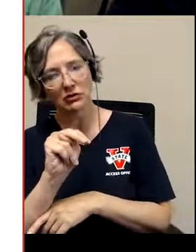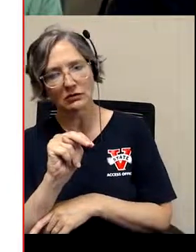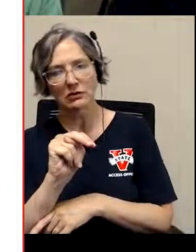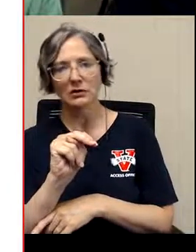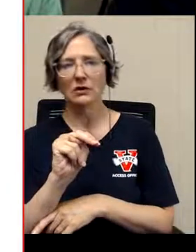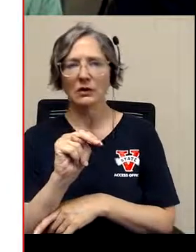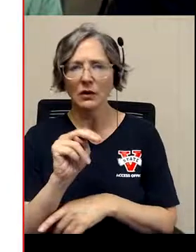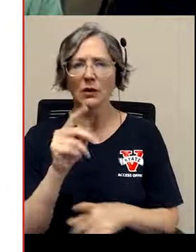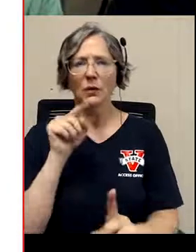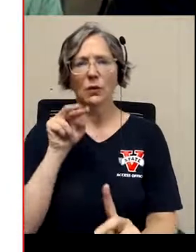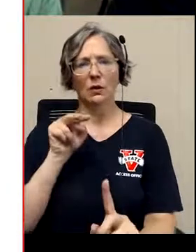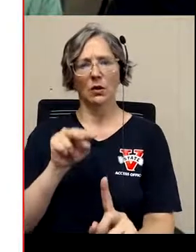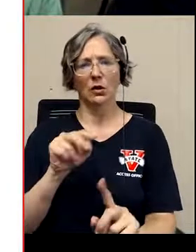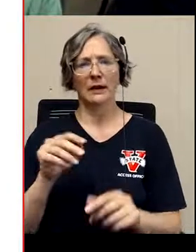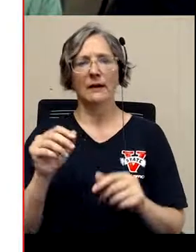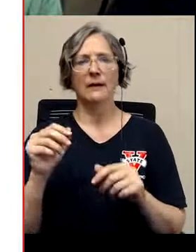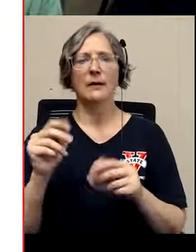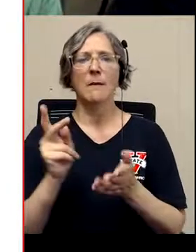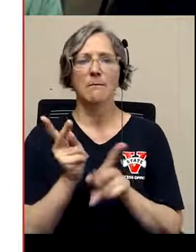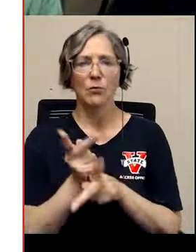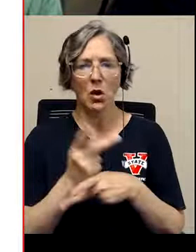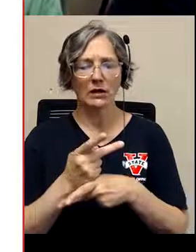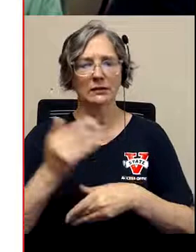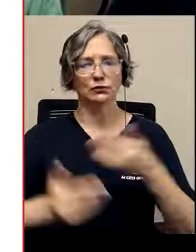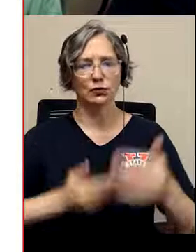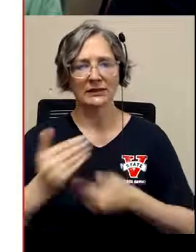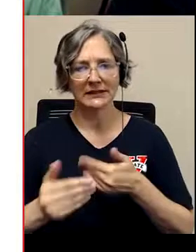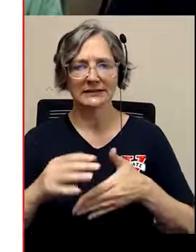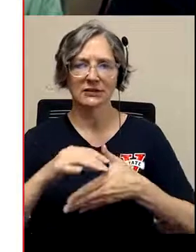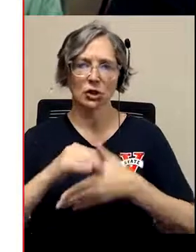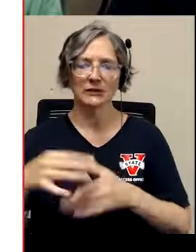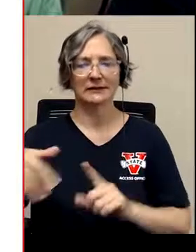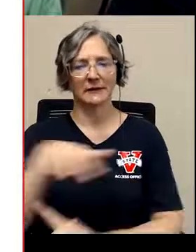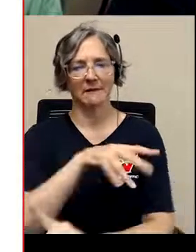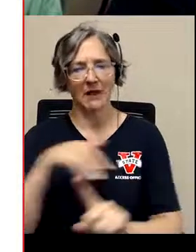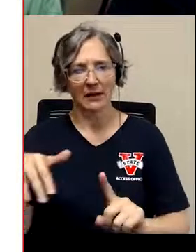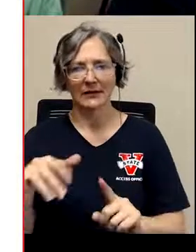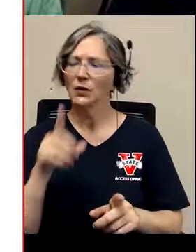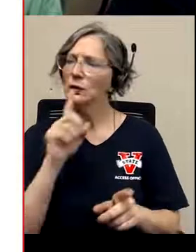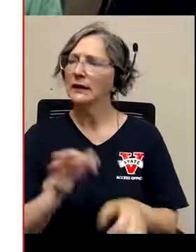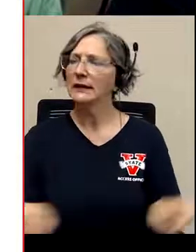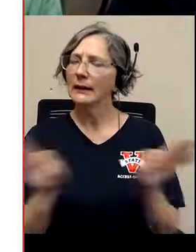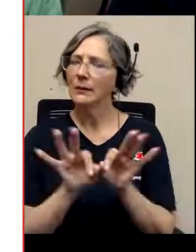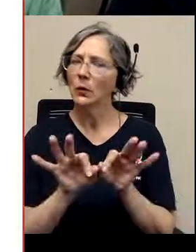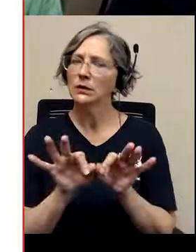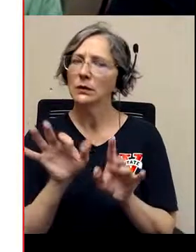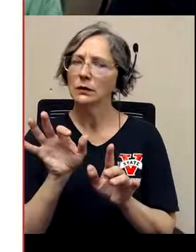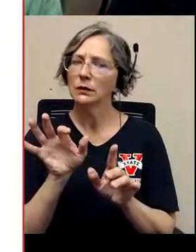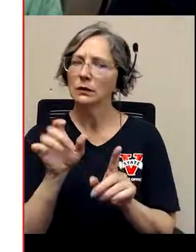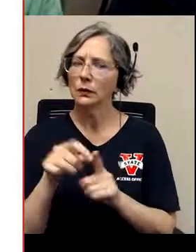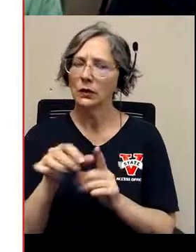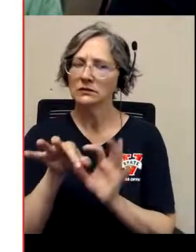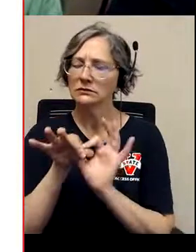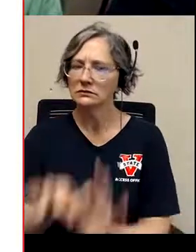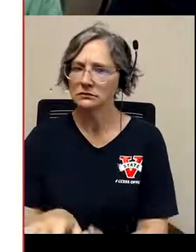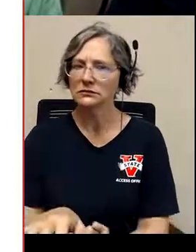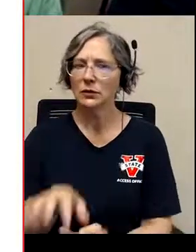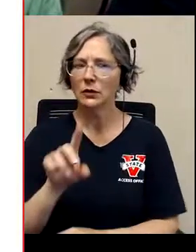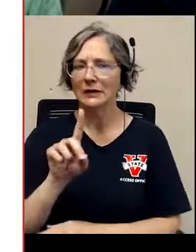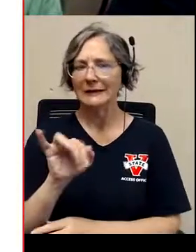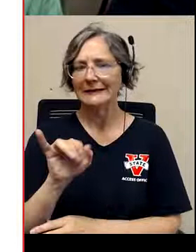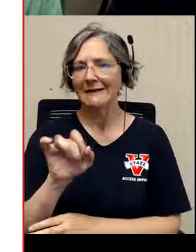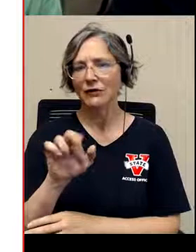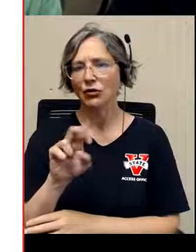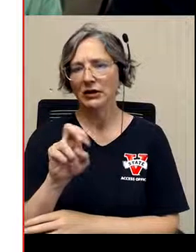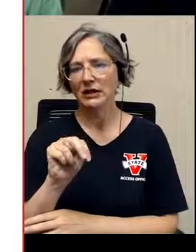Those are the big key words that we think about differentiation. And that's important, because again, that goes back to the